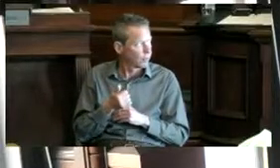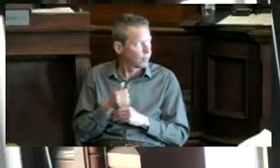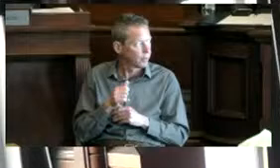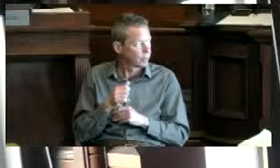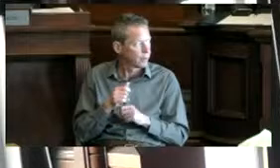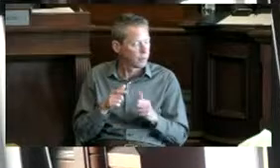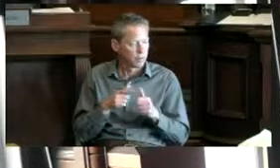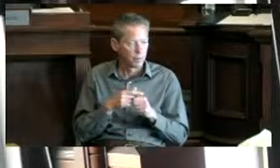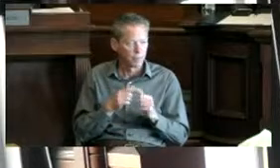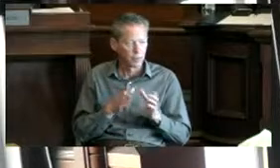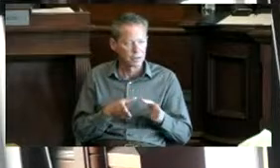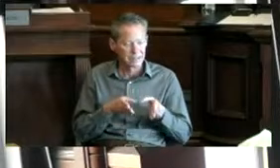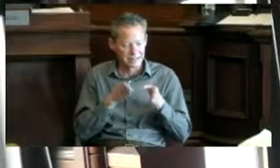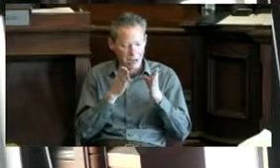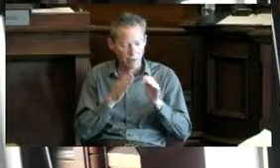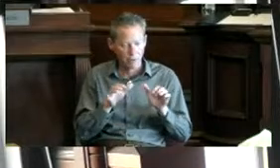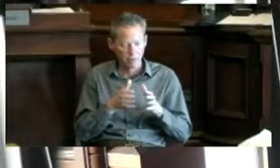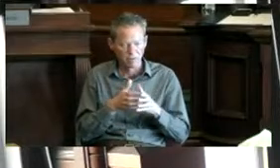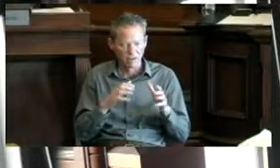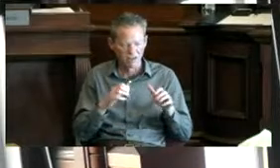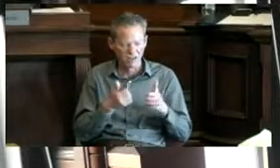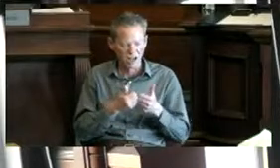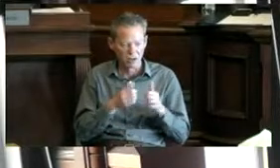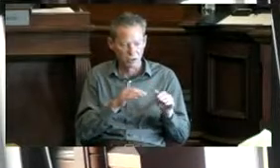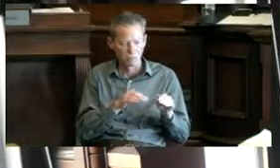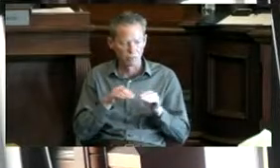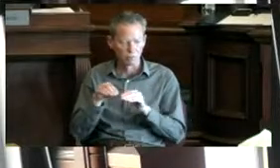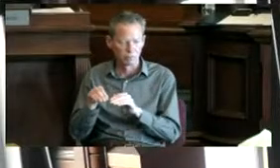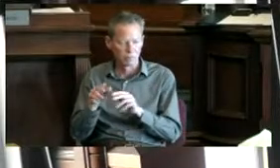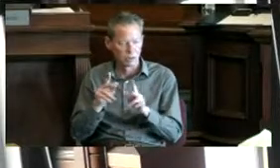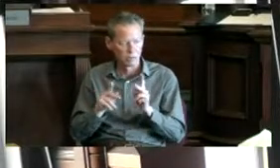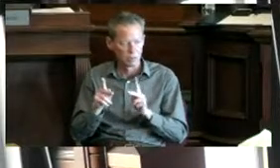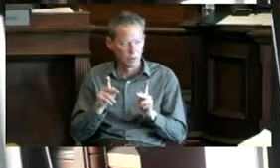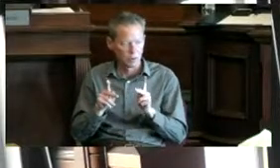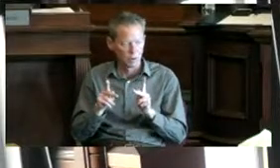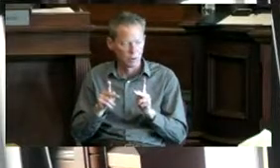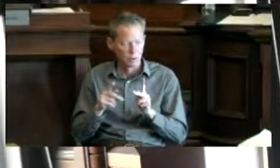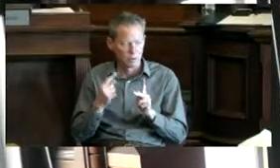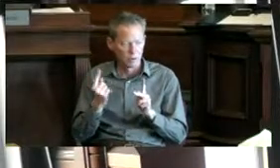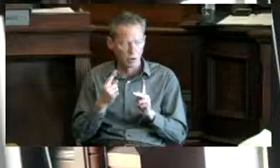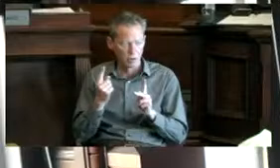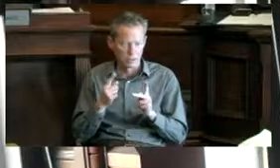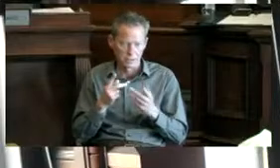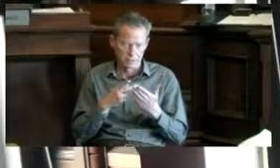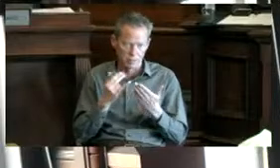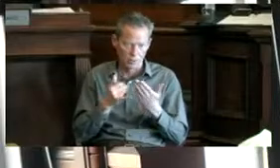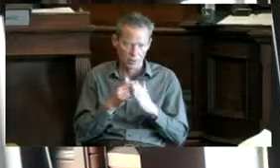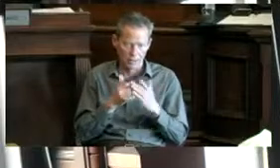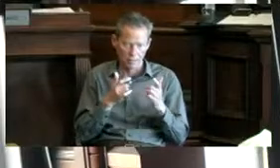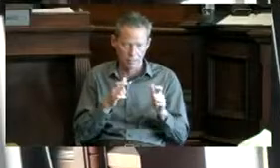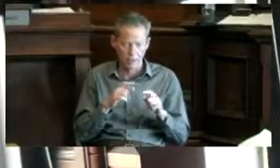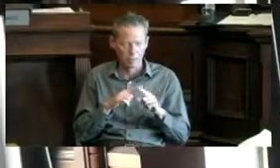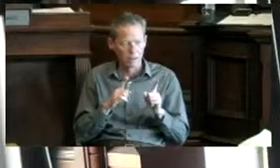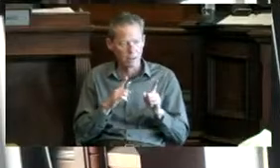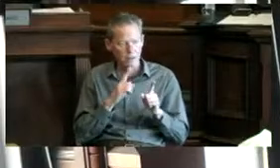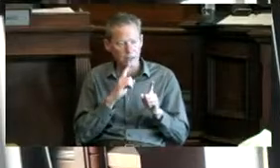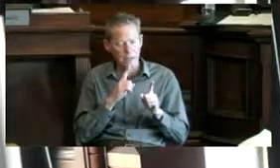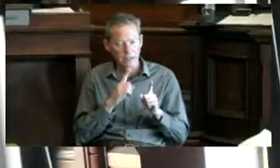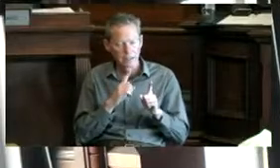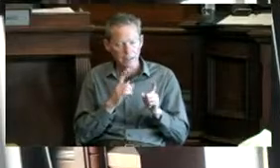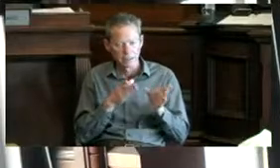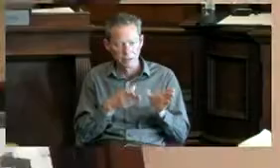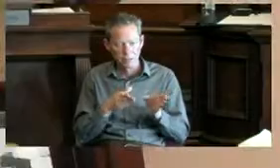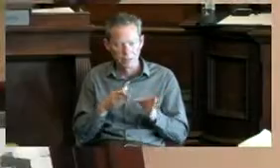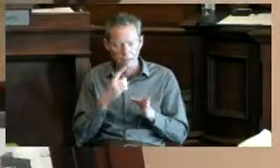the first tower that was done, there was a lot of challenges on the relocation, as I'm sure there always is in a project this big. But is there a